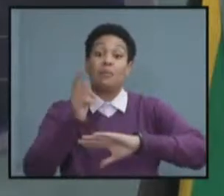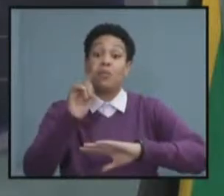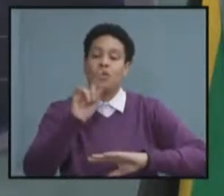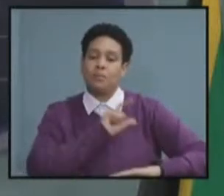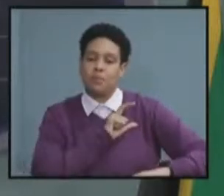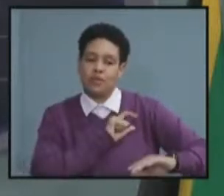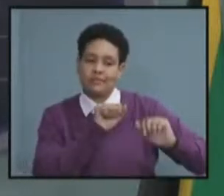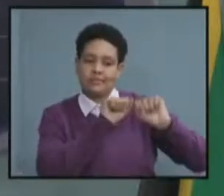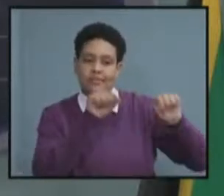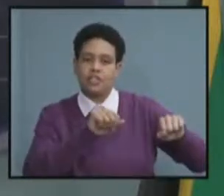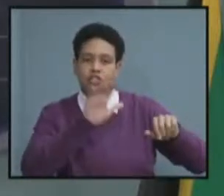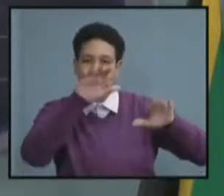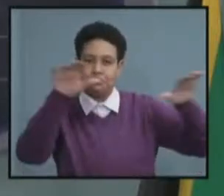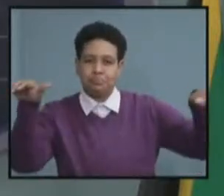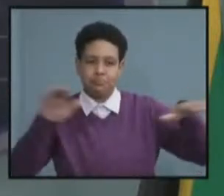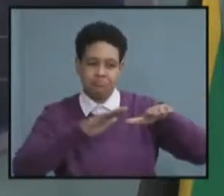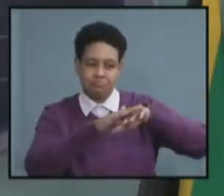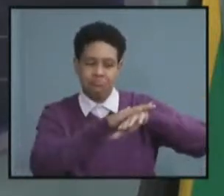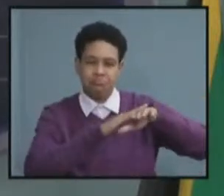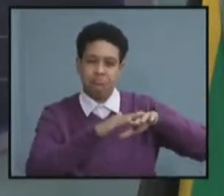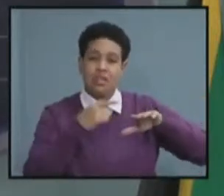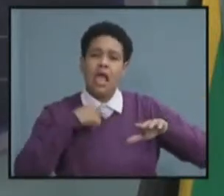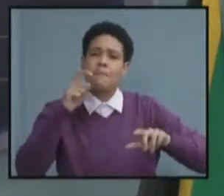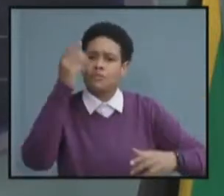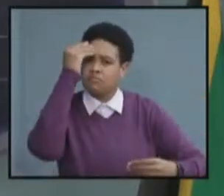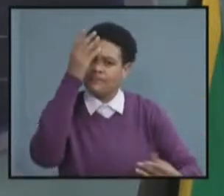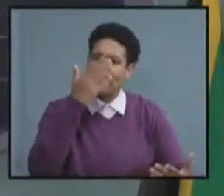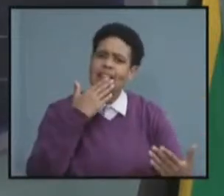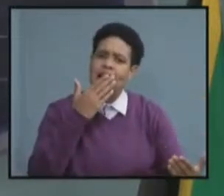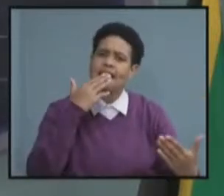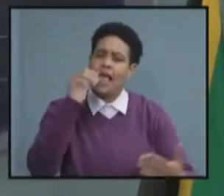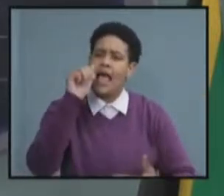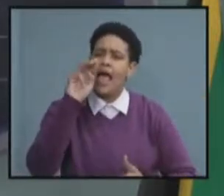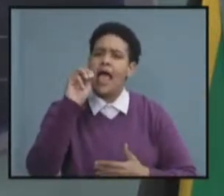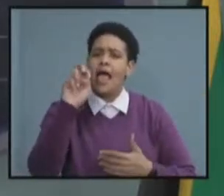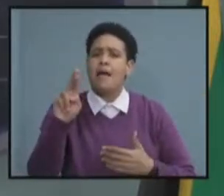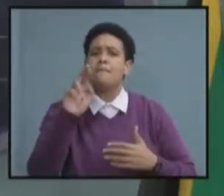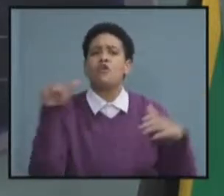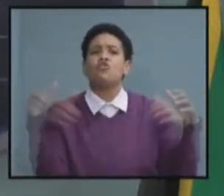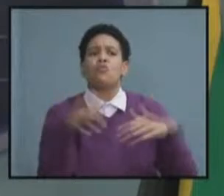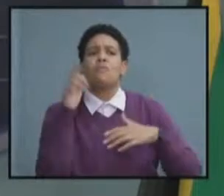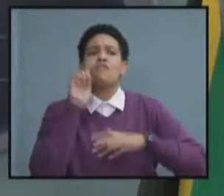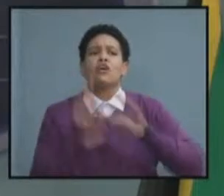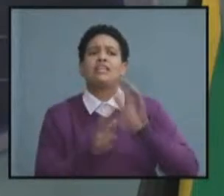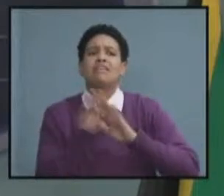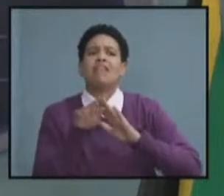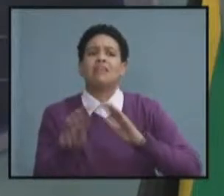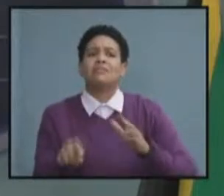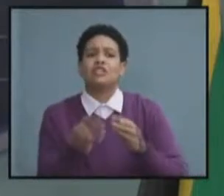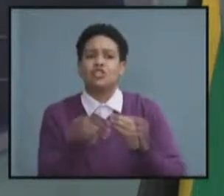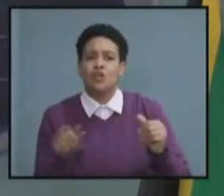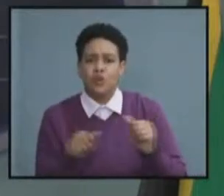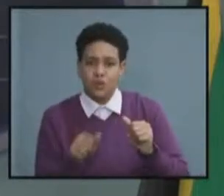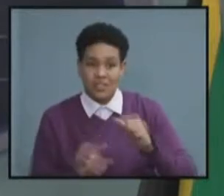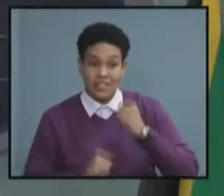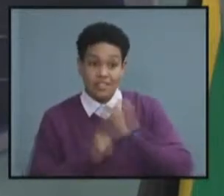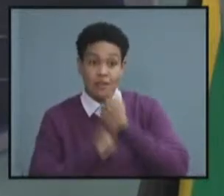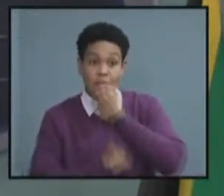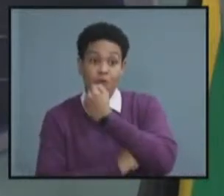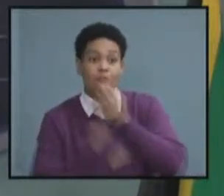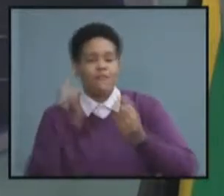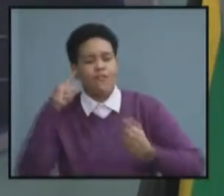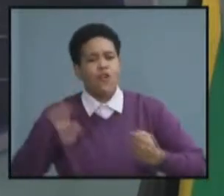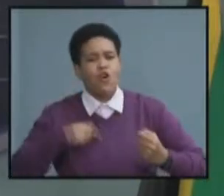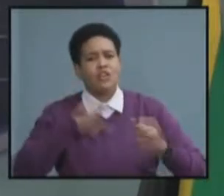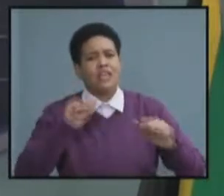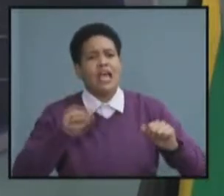must take this opportunity to thank the Amber Group again for developing this solution for us to be able